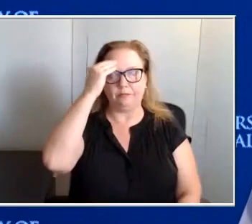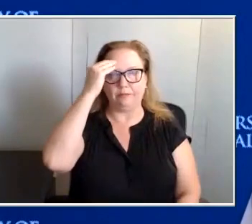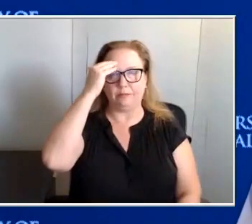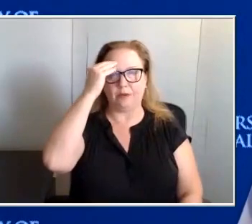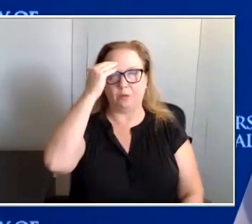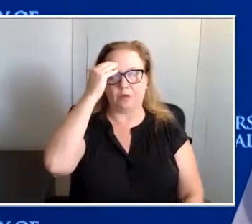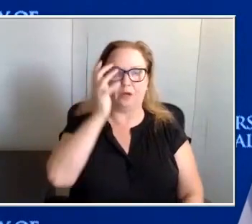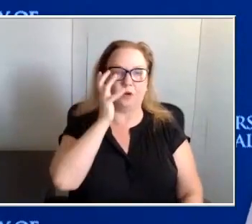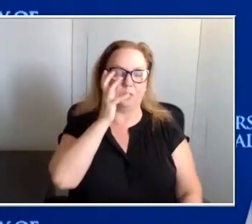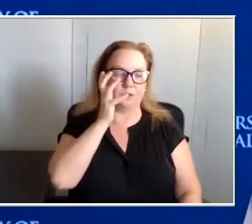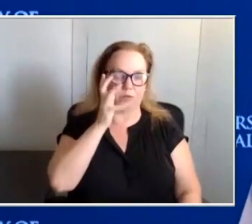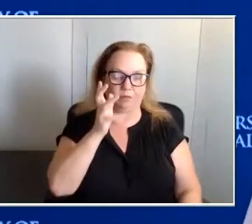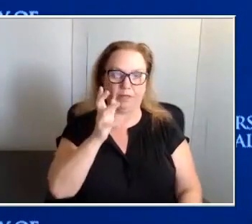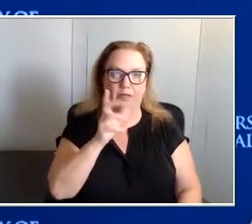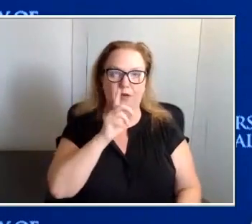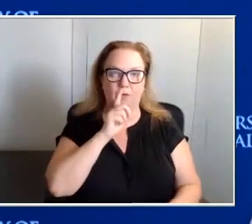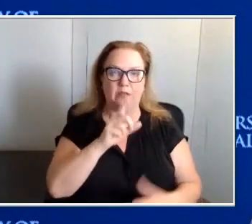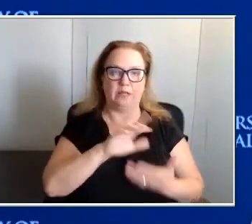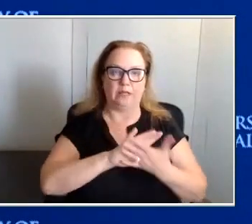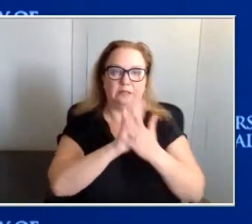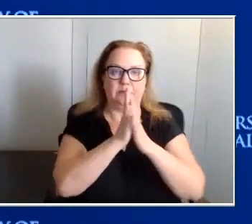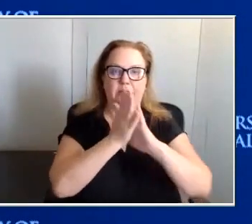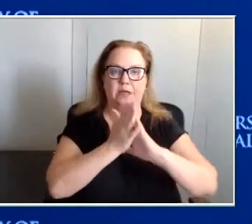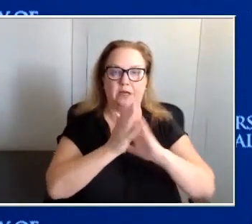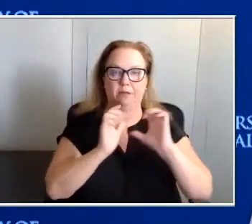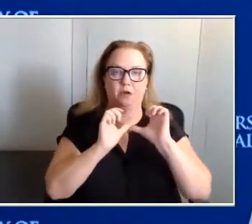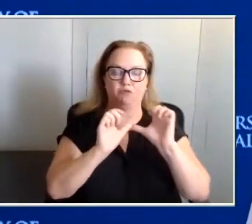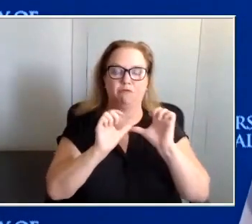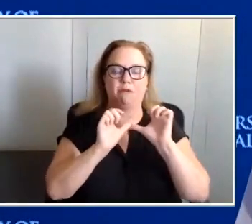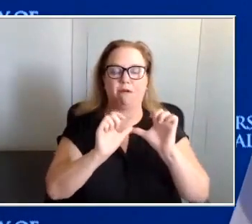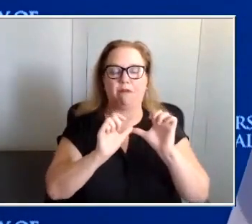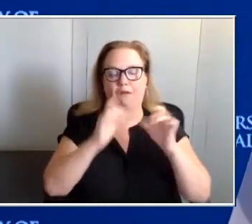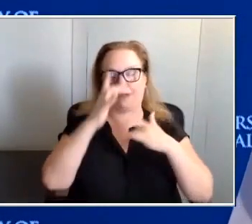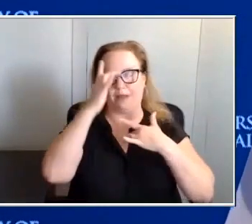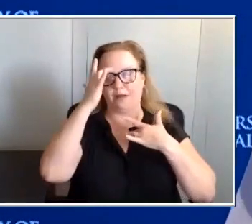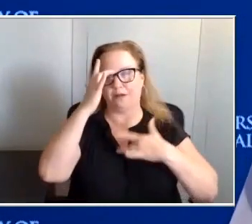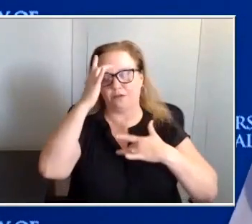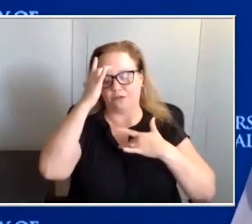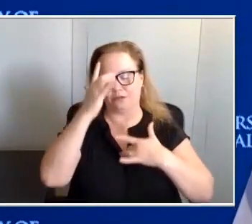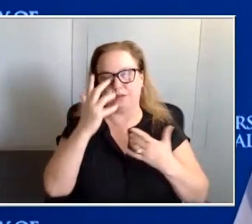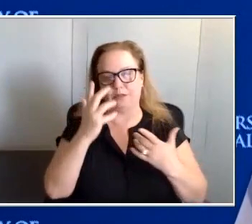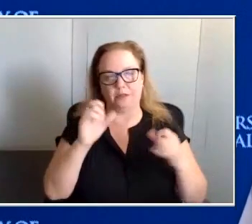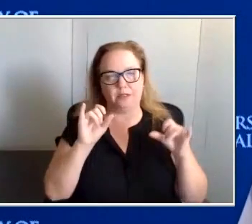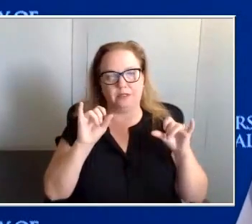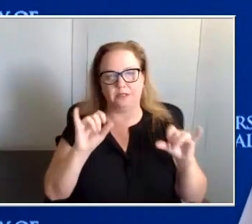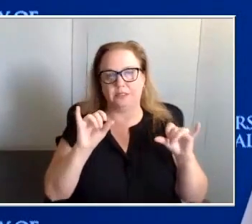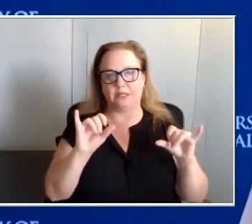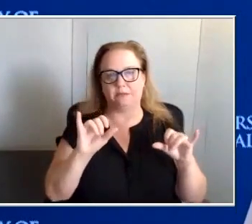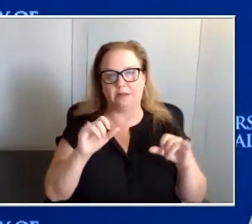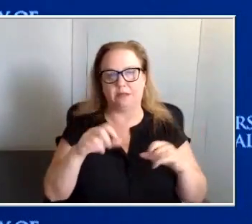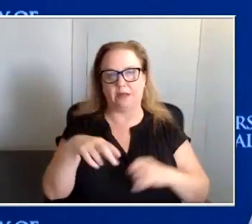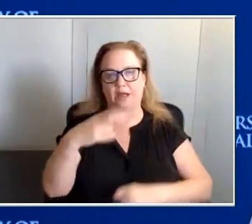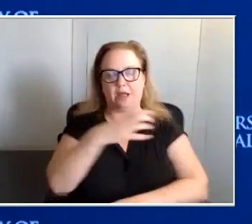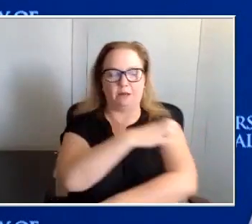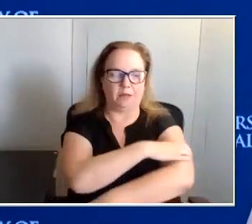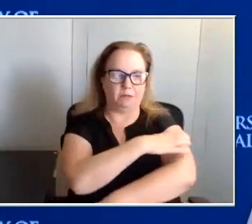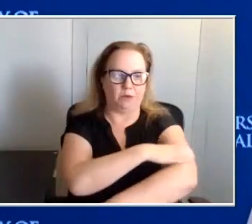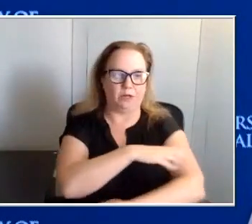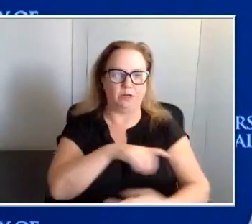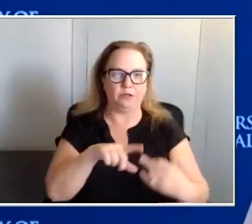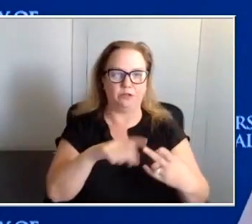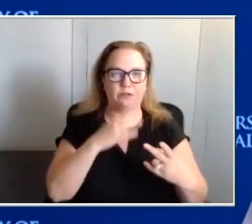be, it really has become a chronic condition. Much like things like high blood pressure, hypertension,